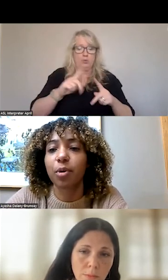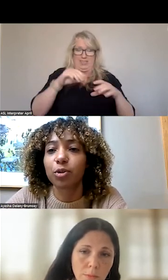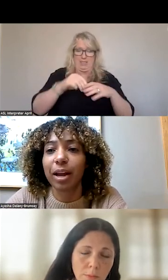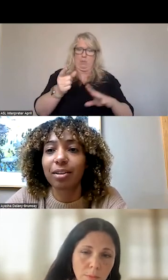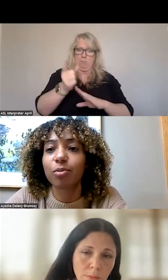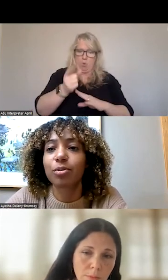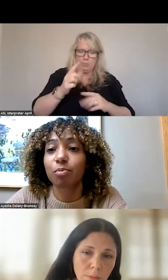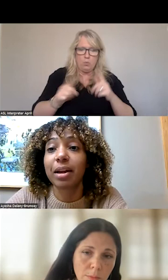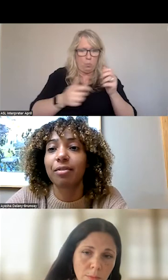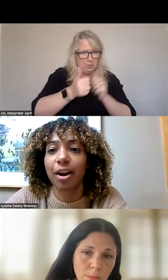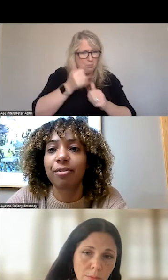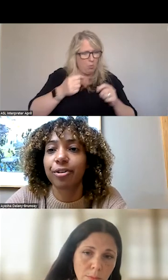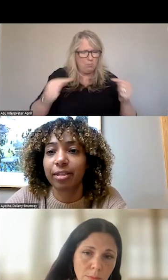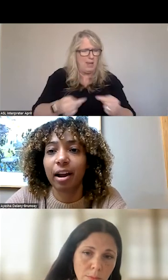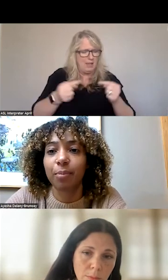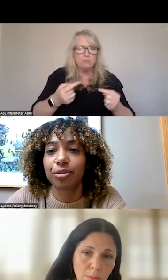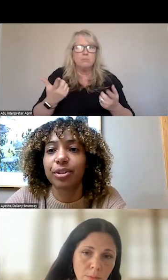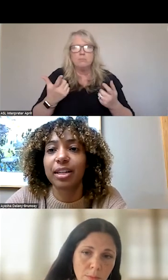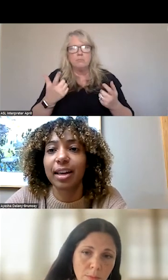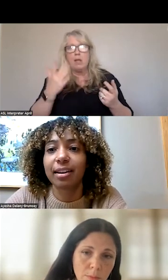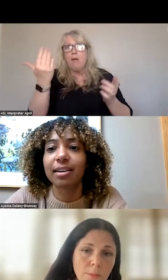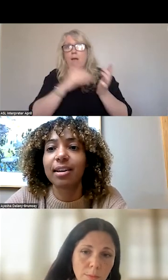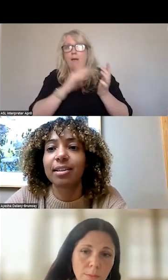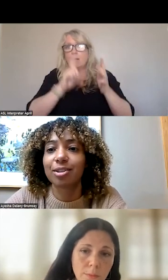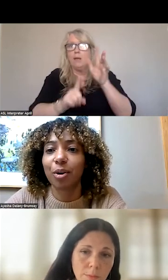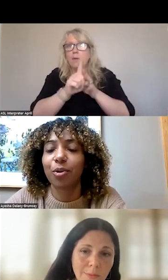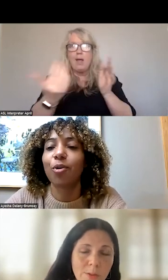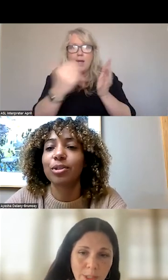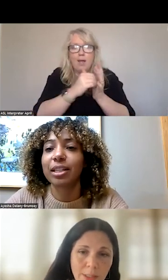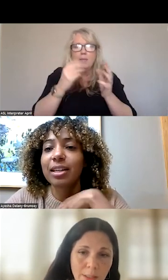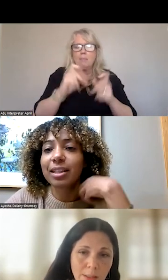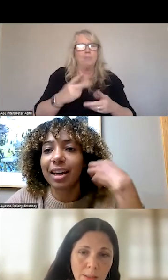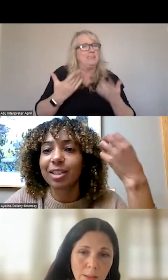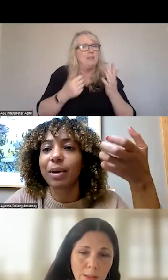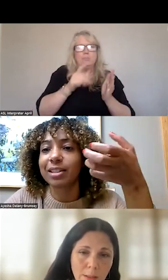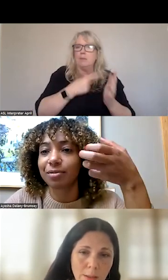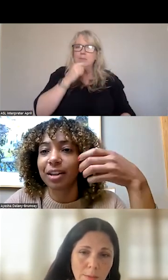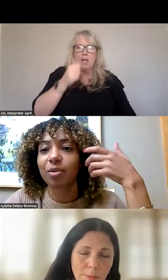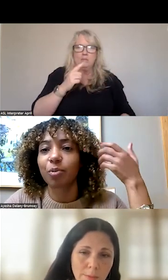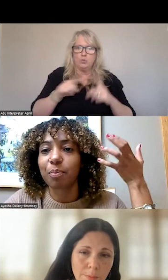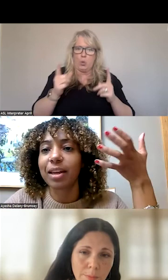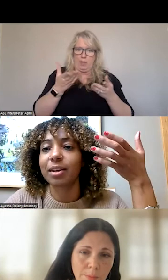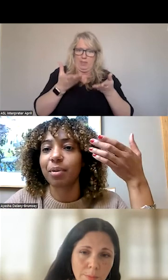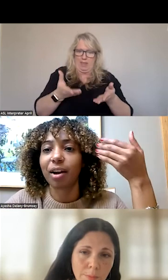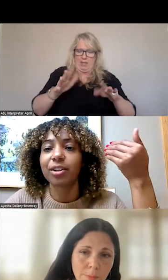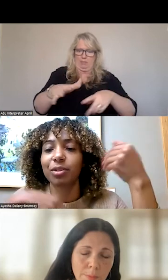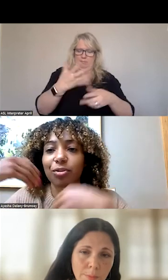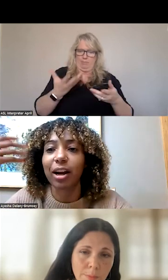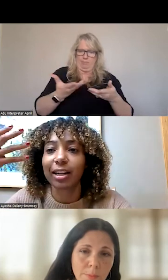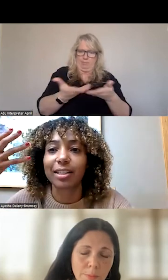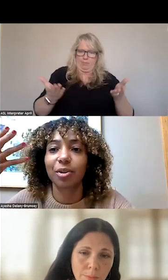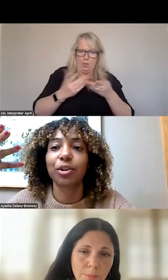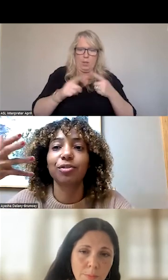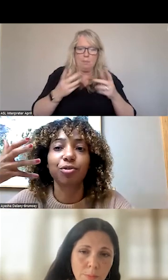they're in the most pain, we may never, ever get that opportunity again. And so while we're holding that space of like, we're making progress, we